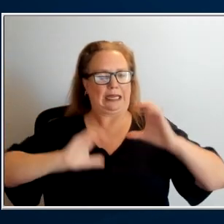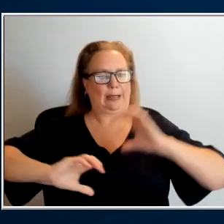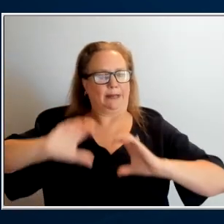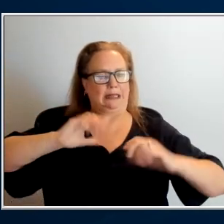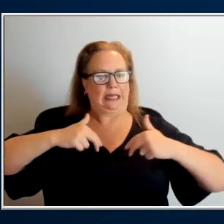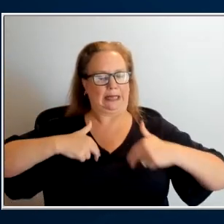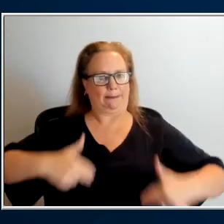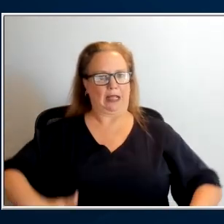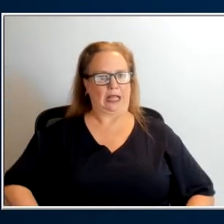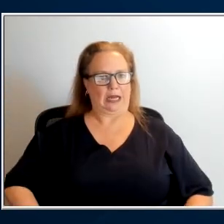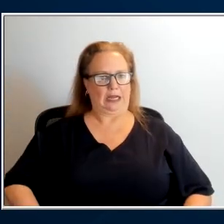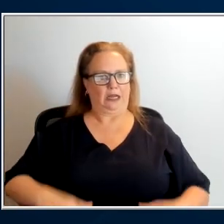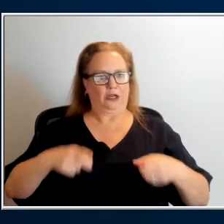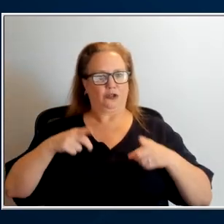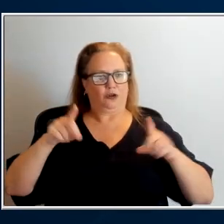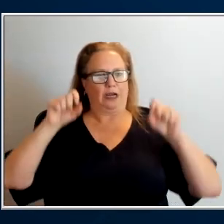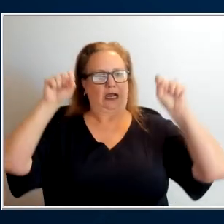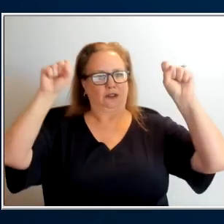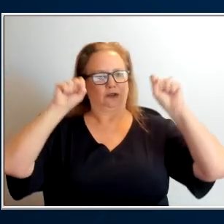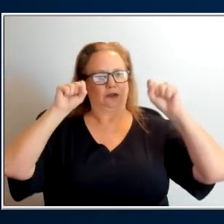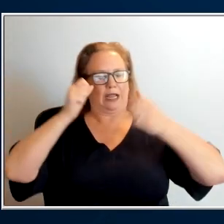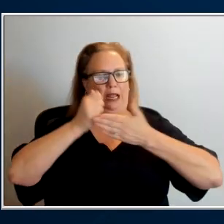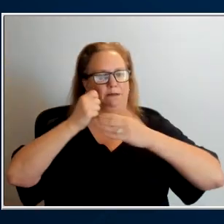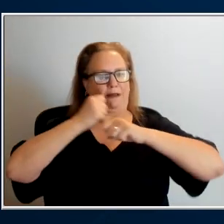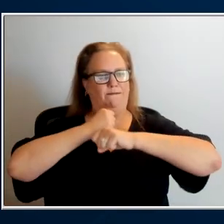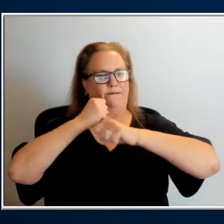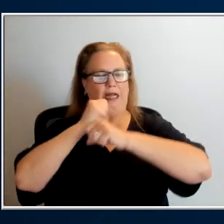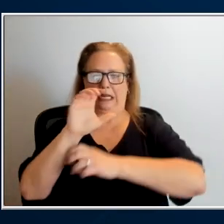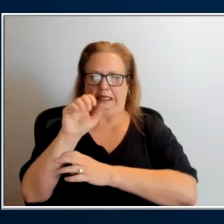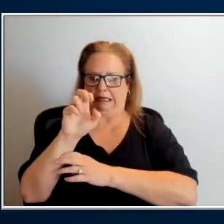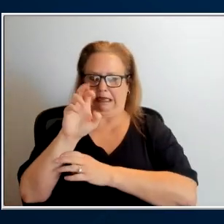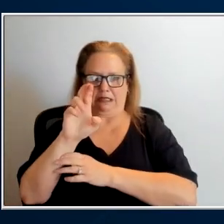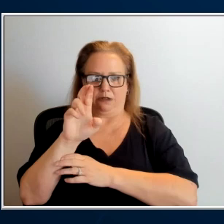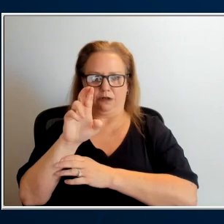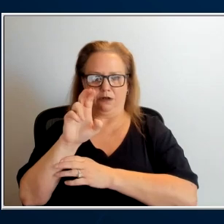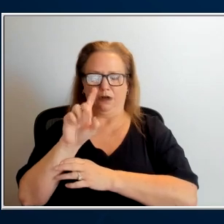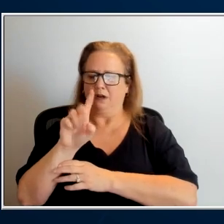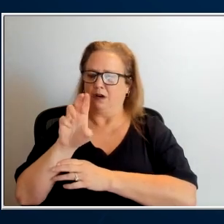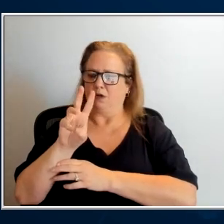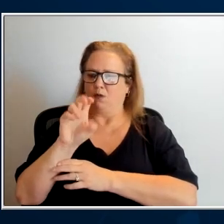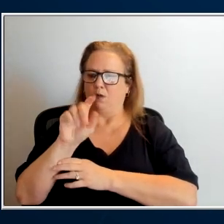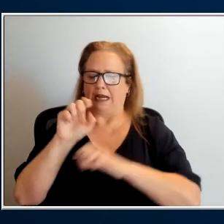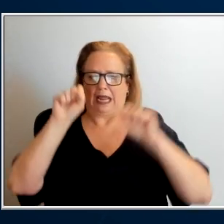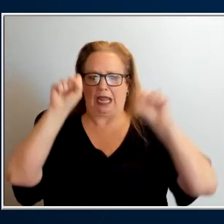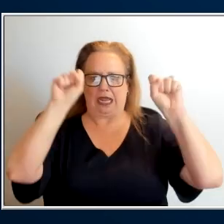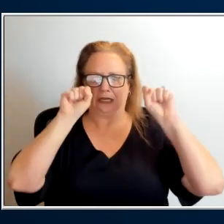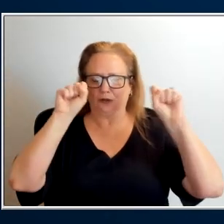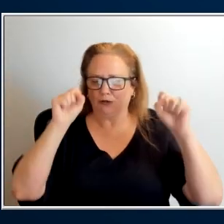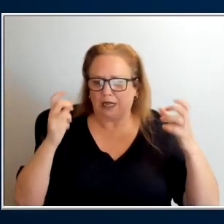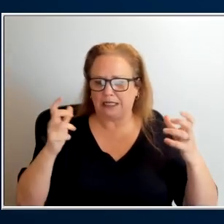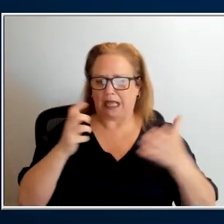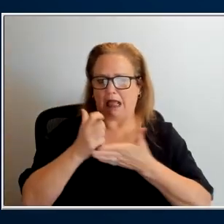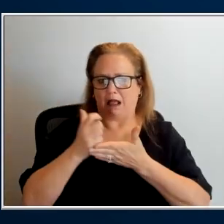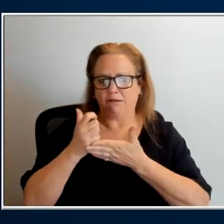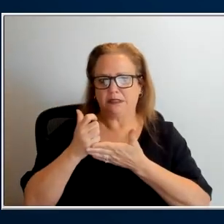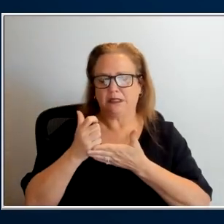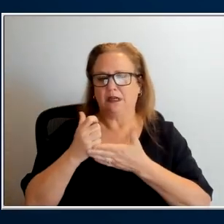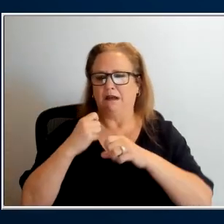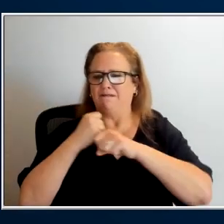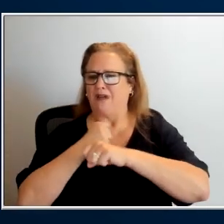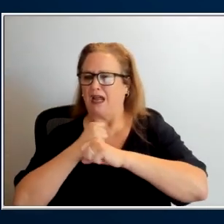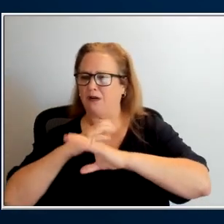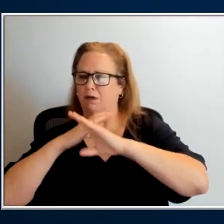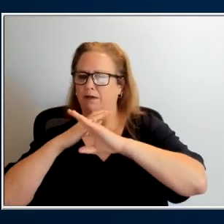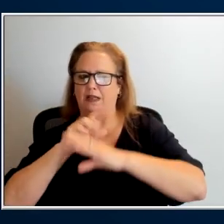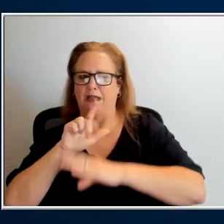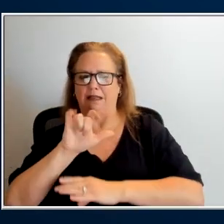body during exercise that helps fight the cancer. Dr. White mentioned exercise helps fight or prevent